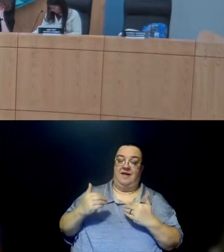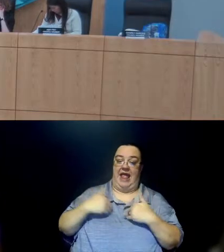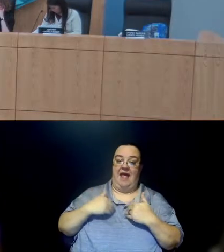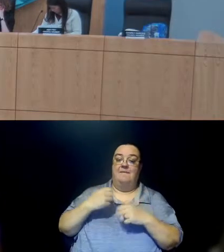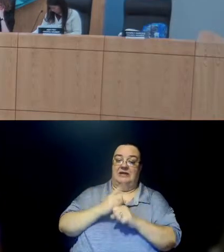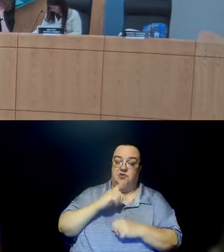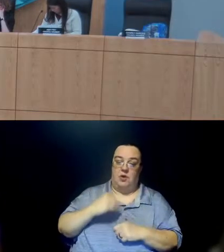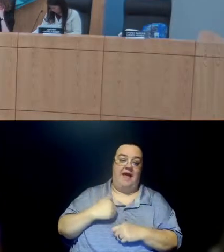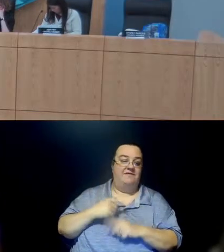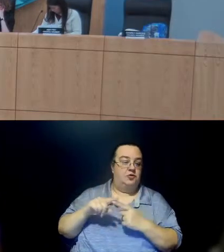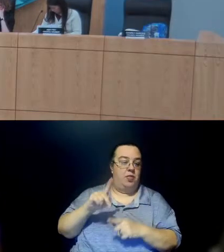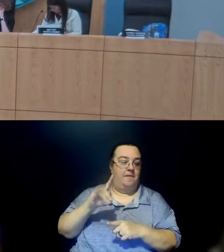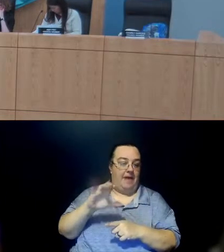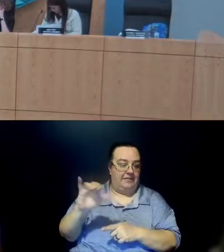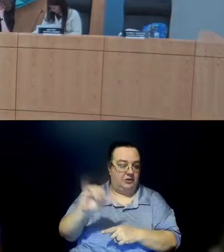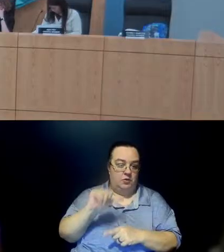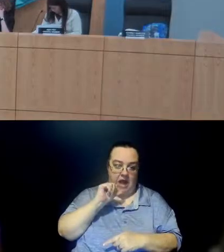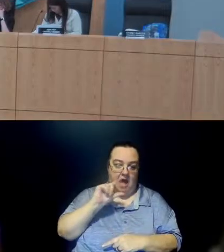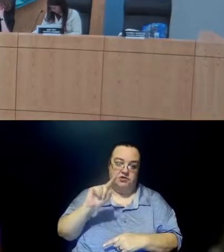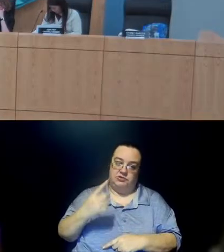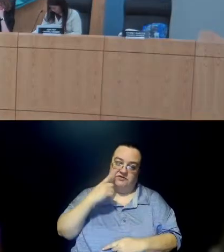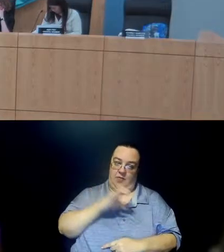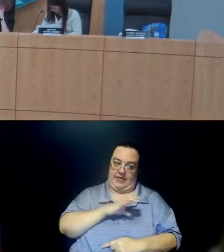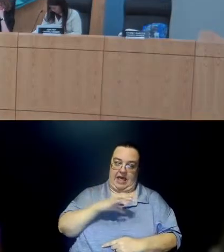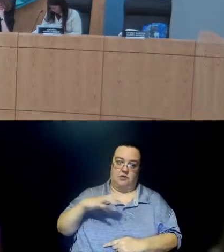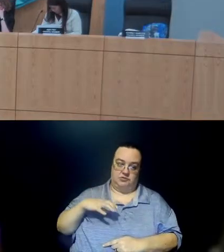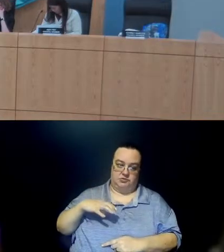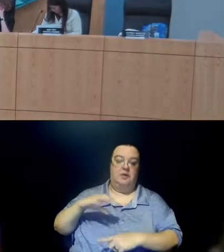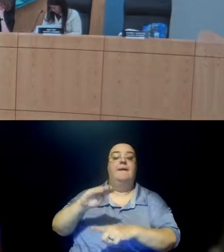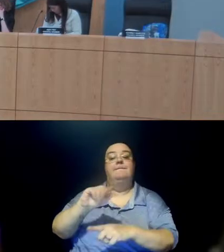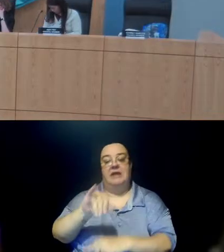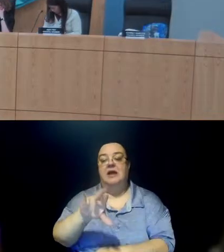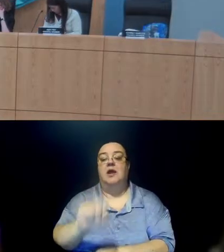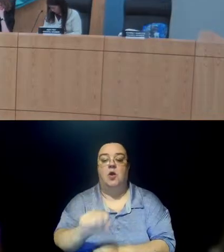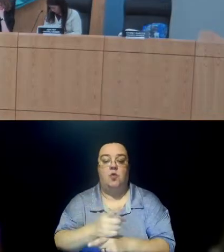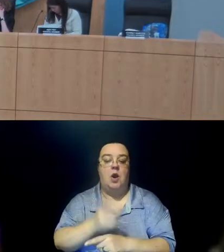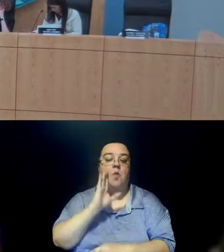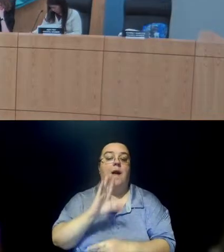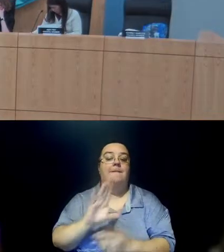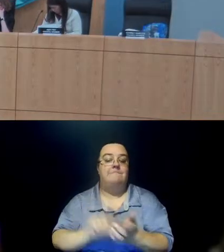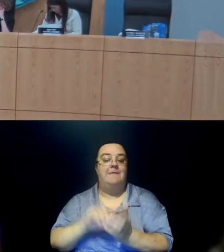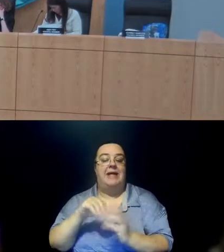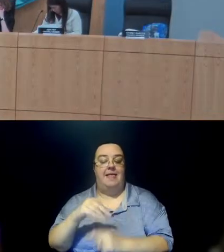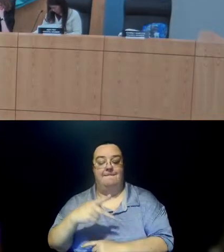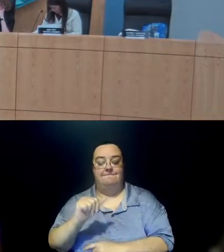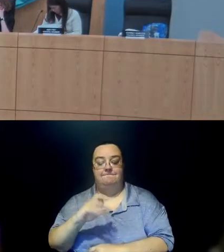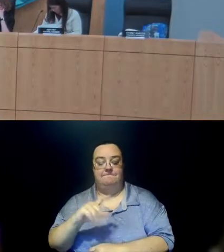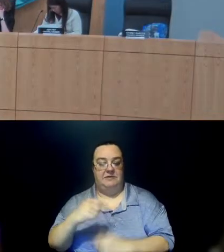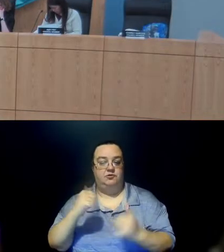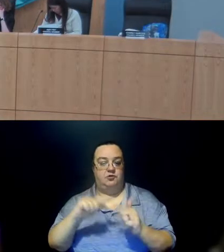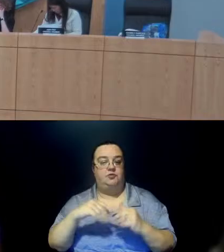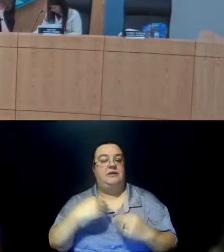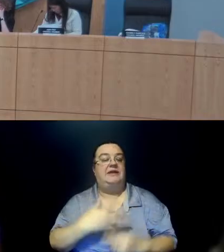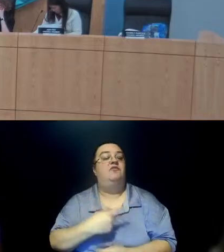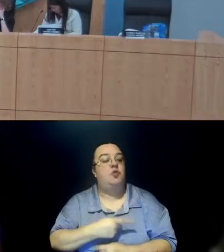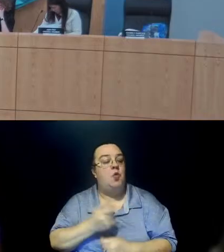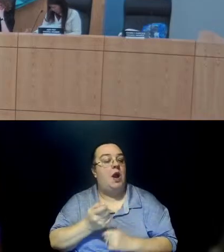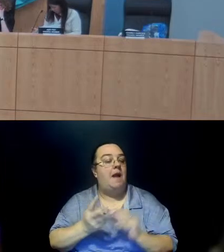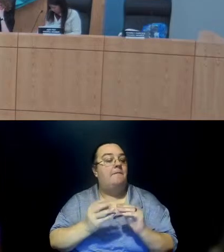as well, not just the council. Right, right. Well, it'll be published in the packets. I was trying to get you a couple extra days, but